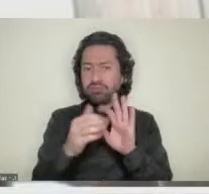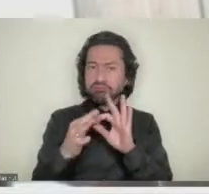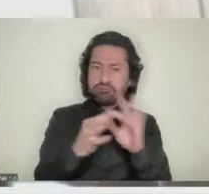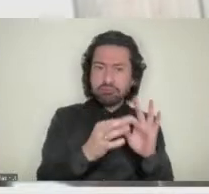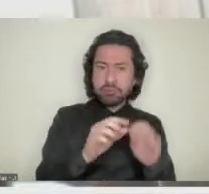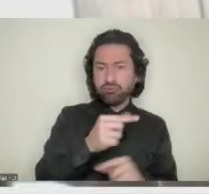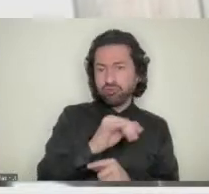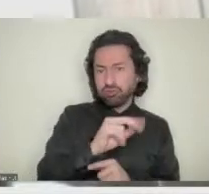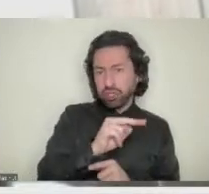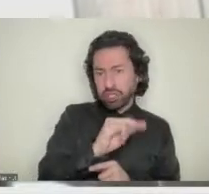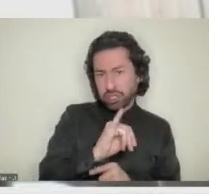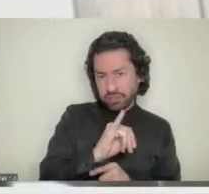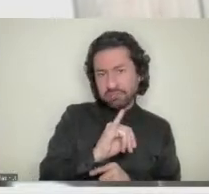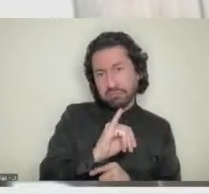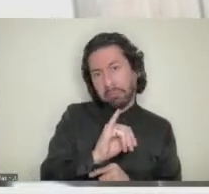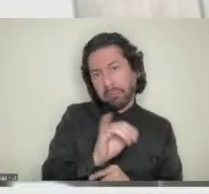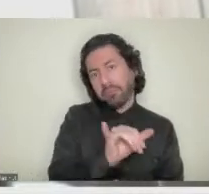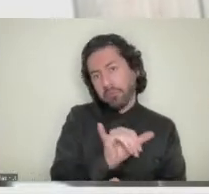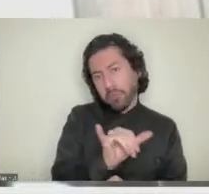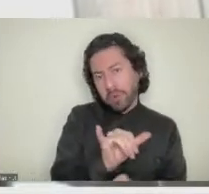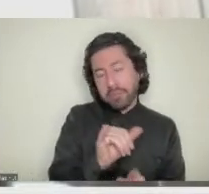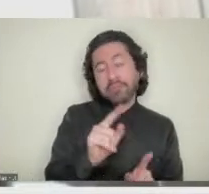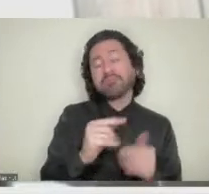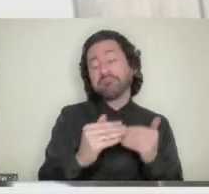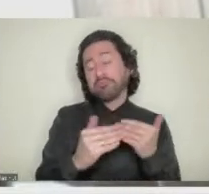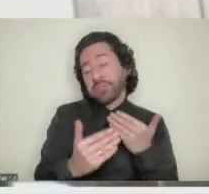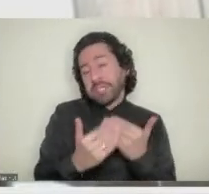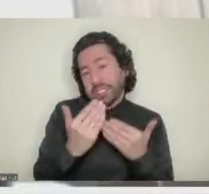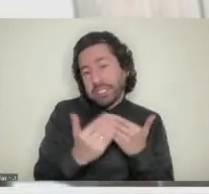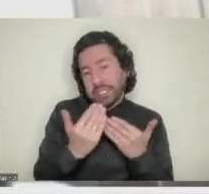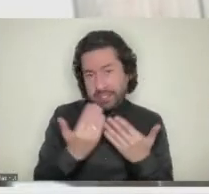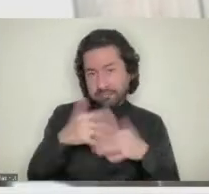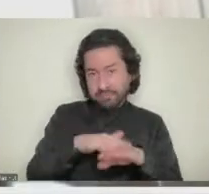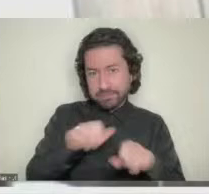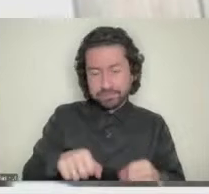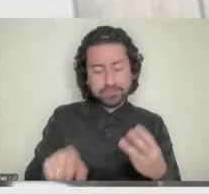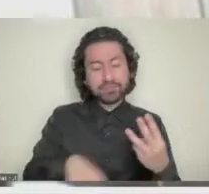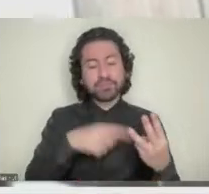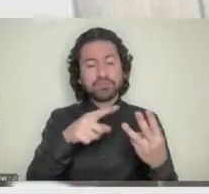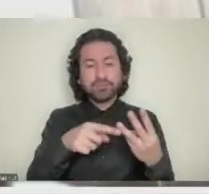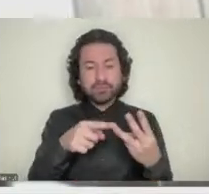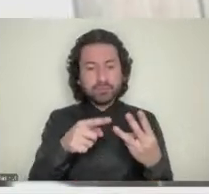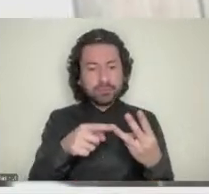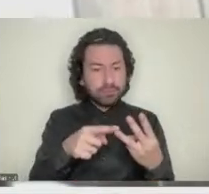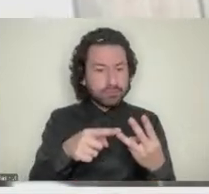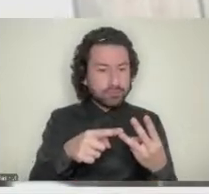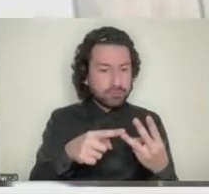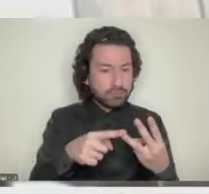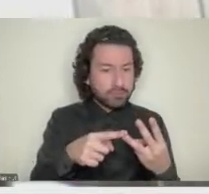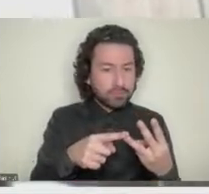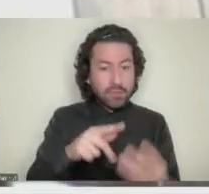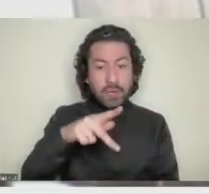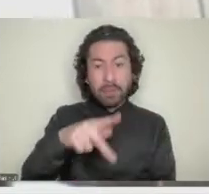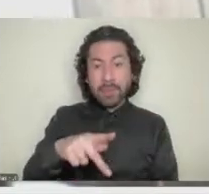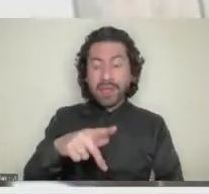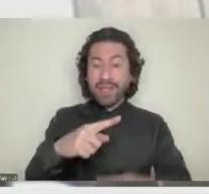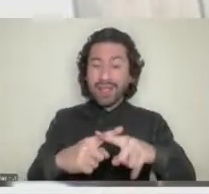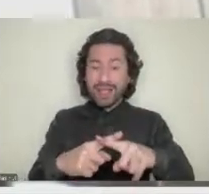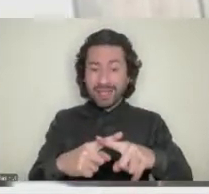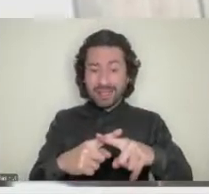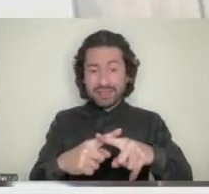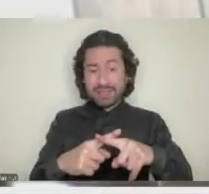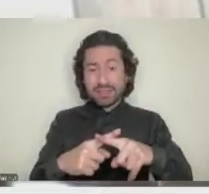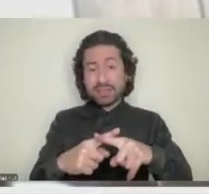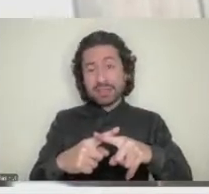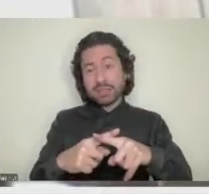And it is correlated with the Gini index. Then, on the other hand, you have